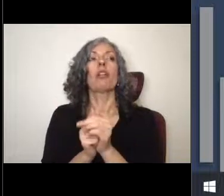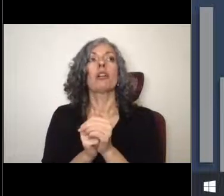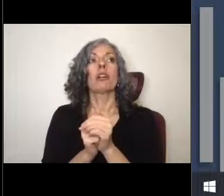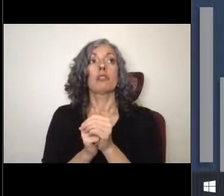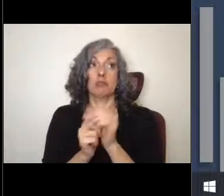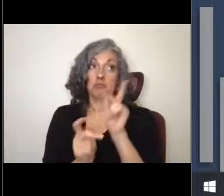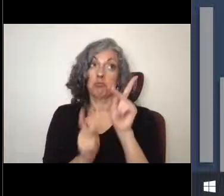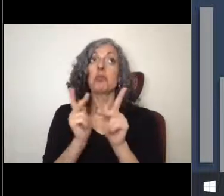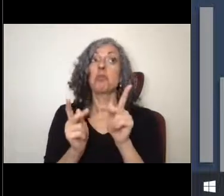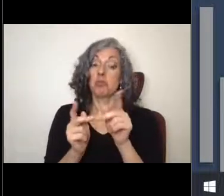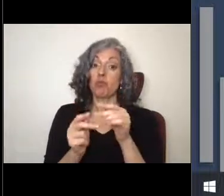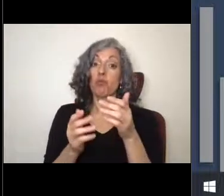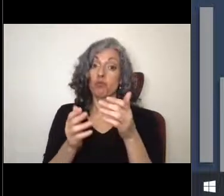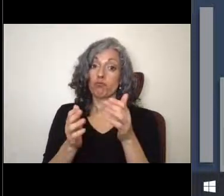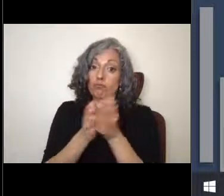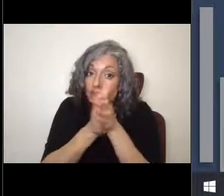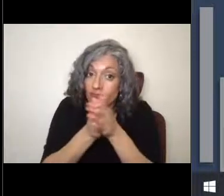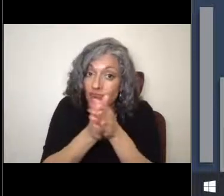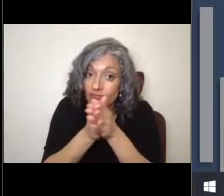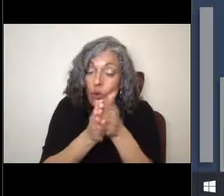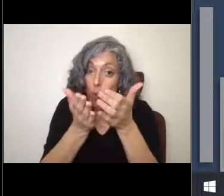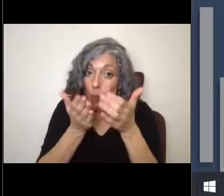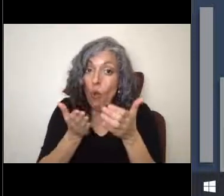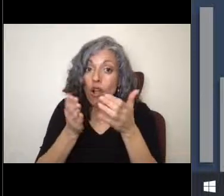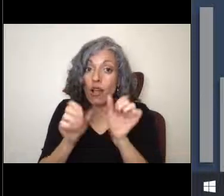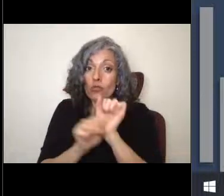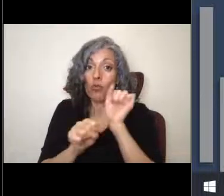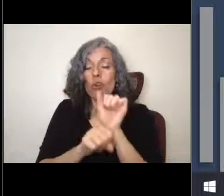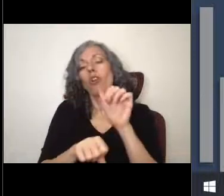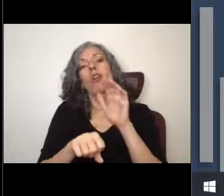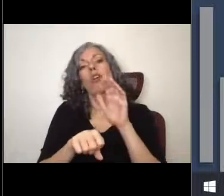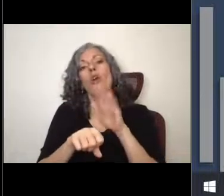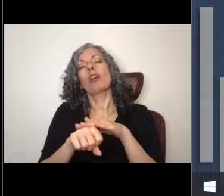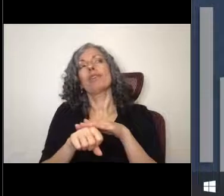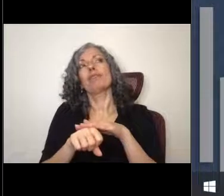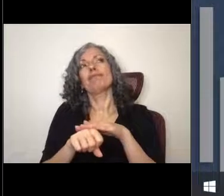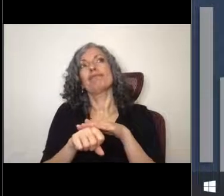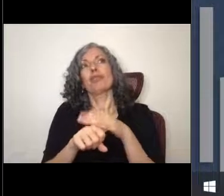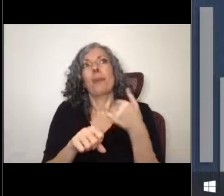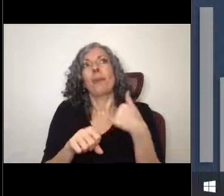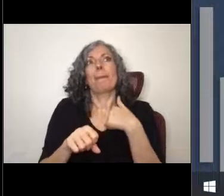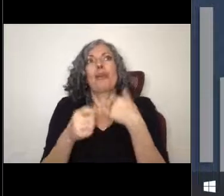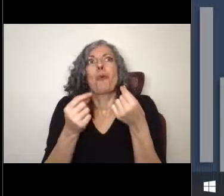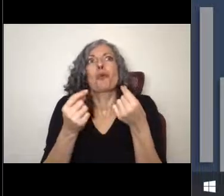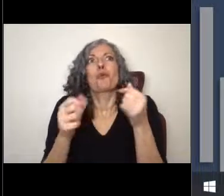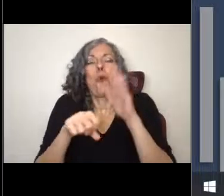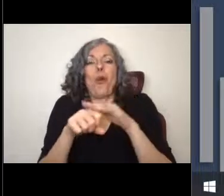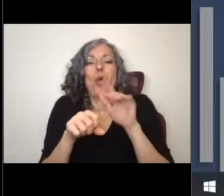are very eager and willing to work on okay, what can we do on this project? I think there's